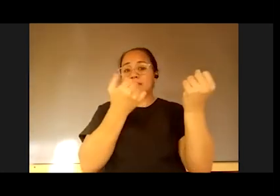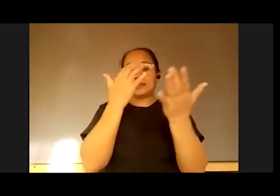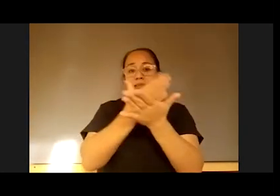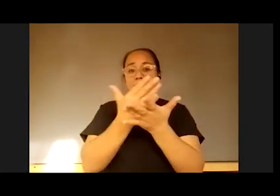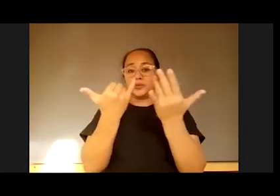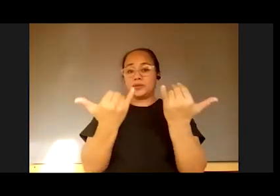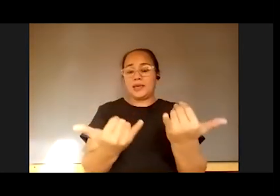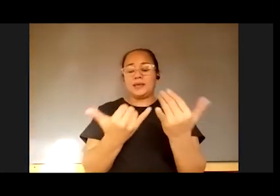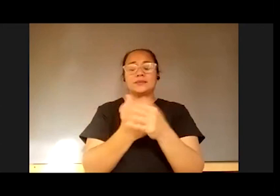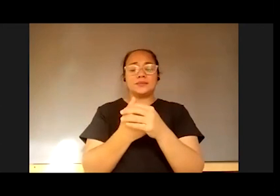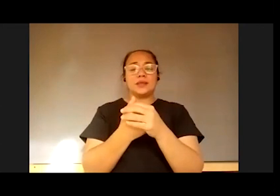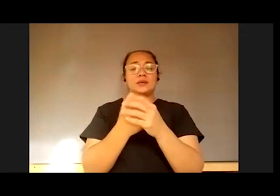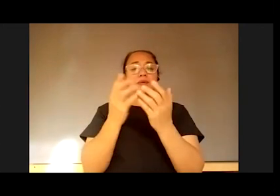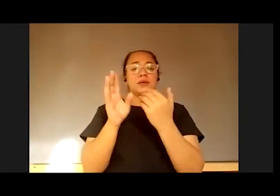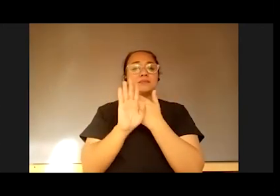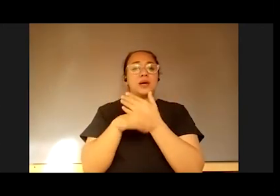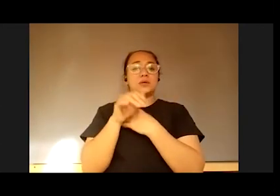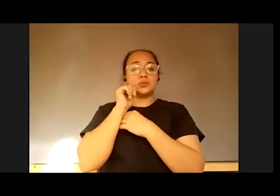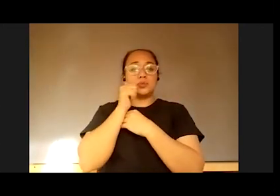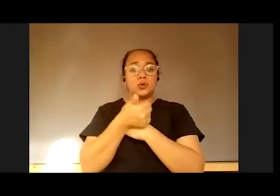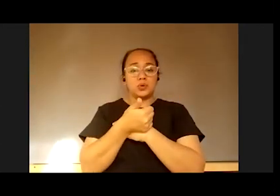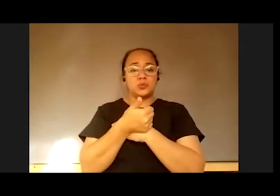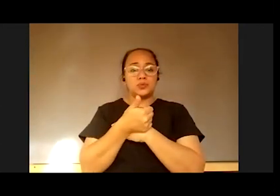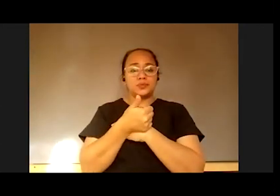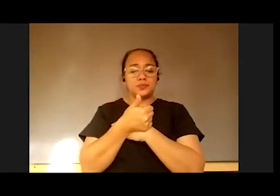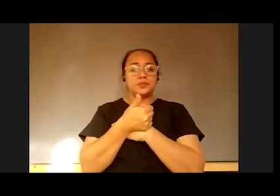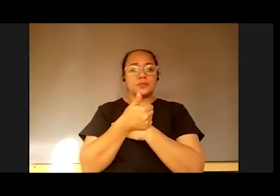back tomorrow and start with